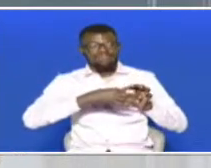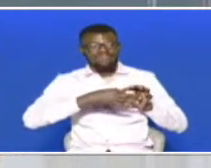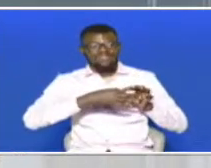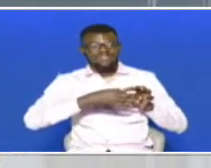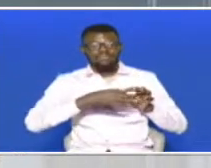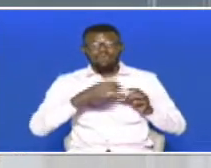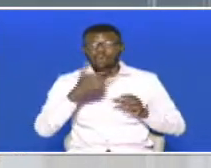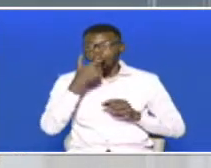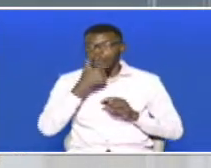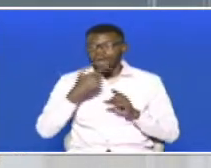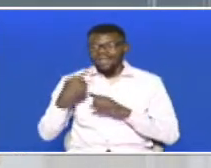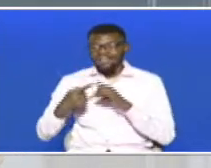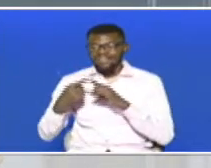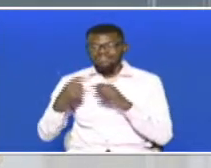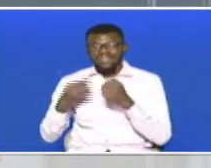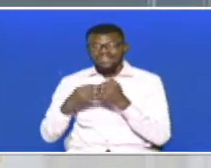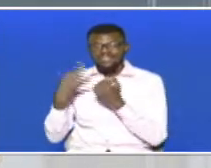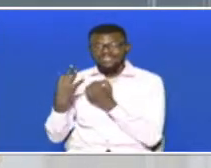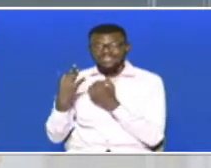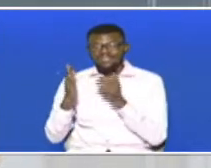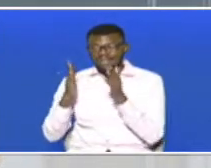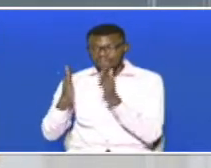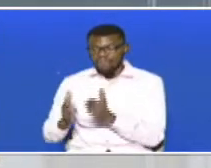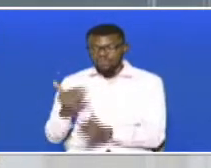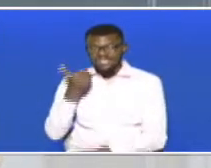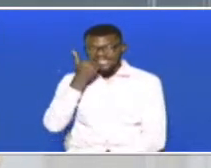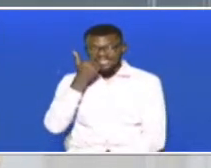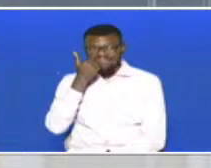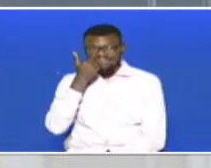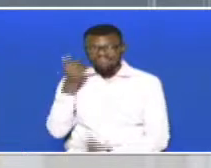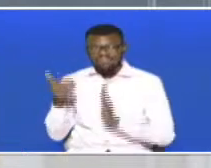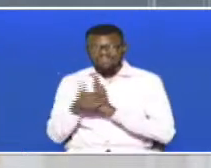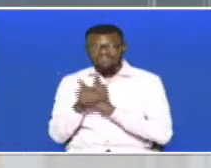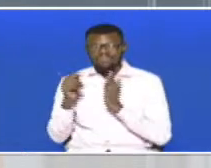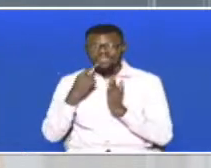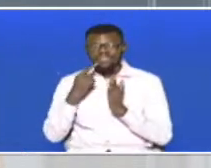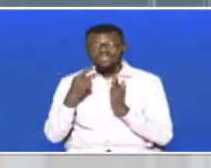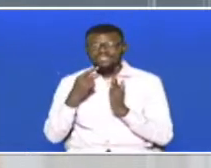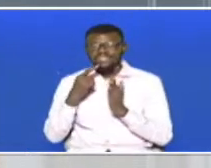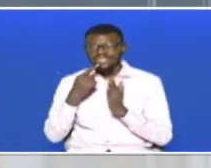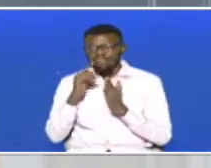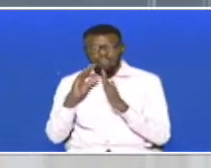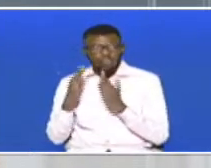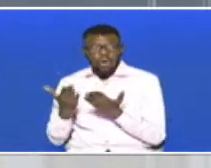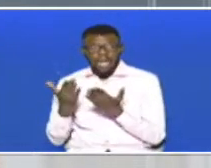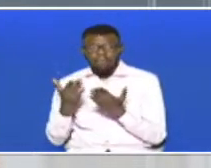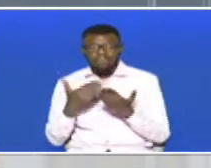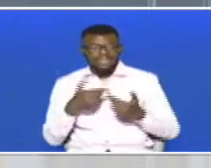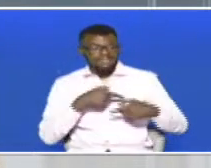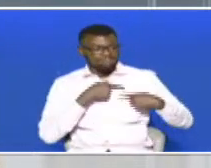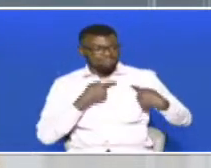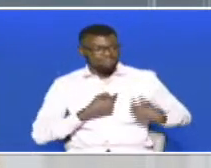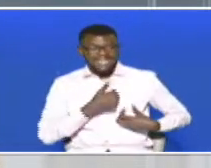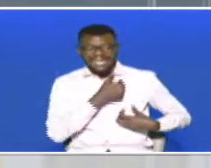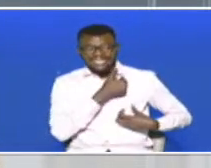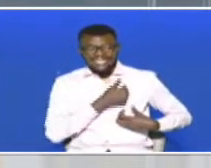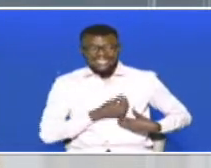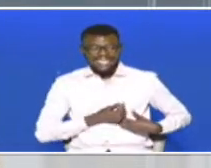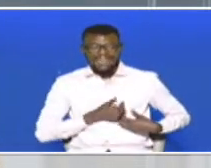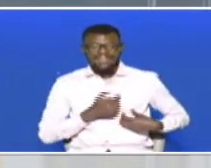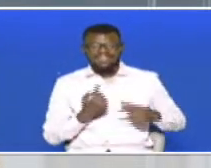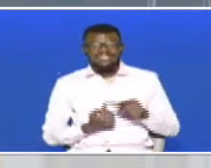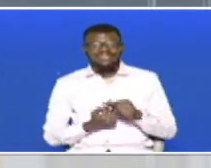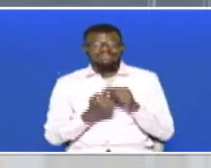an 83-year-old patient. According to the facility's experts, a Tavi is a rare surgery and the first of its kind